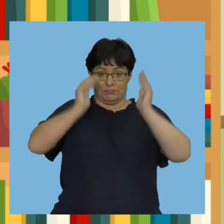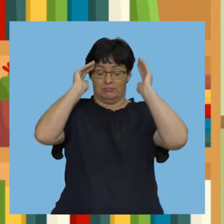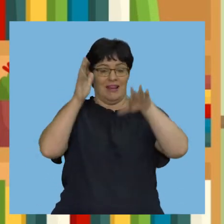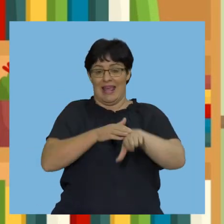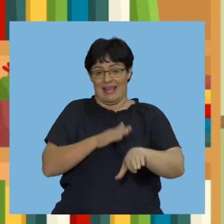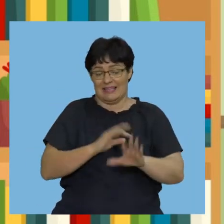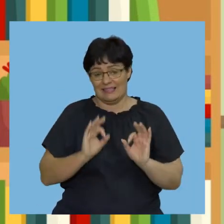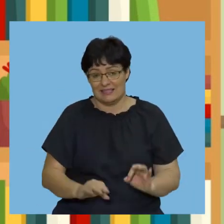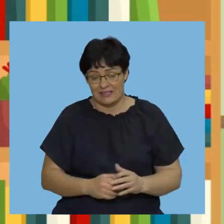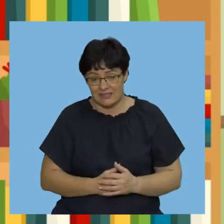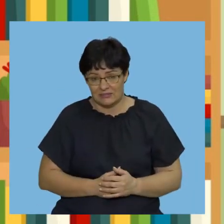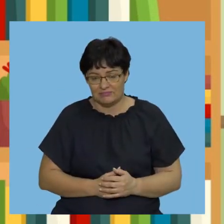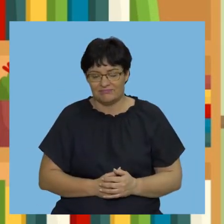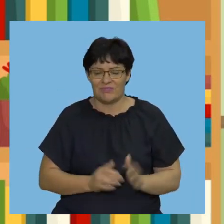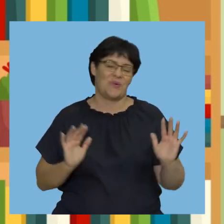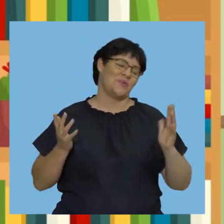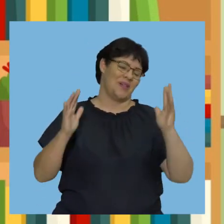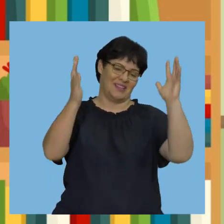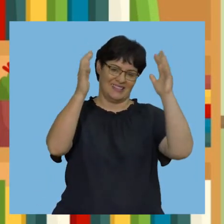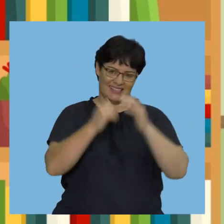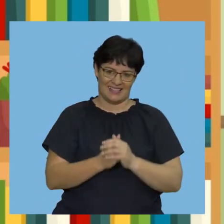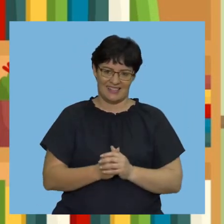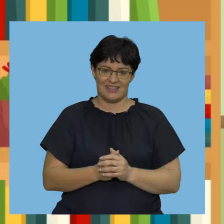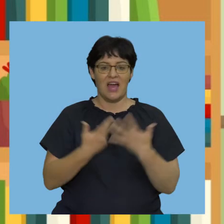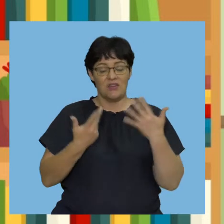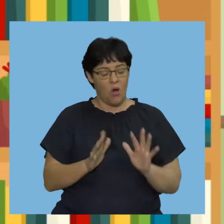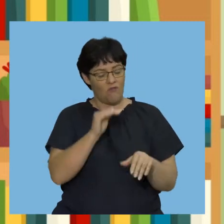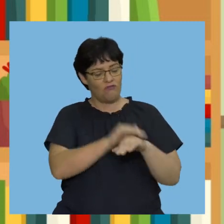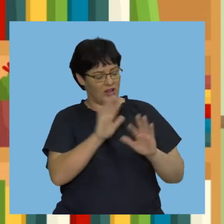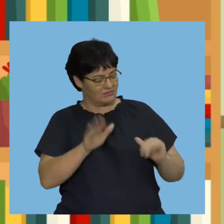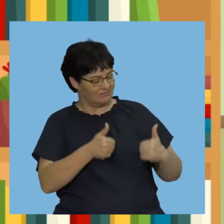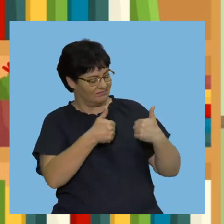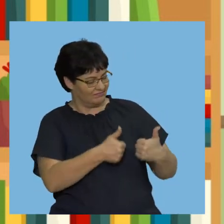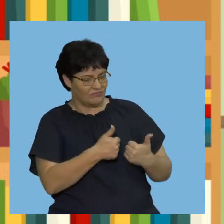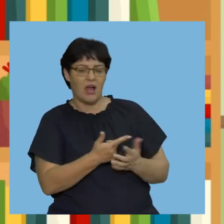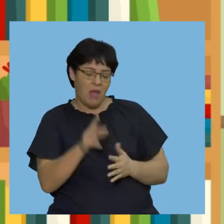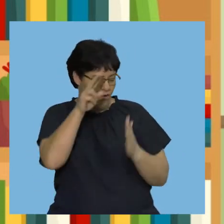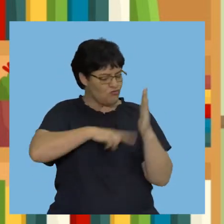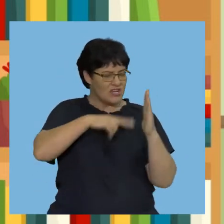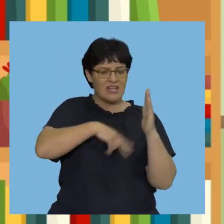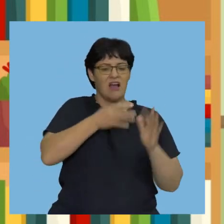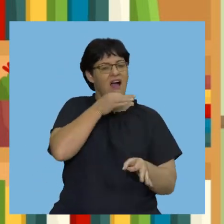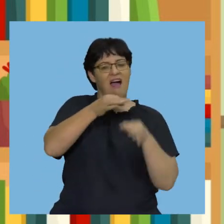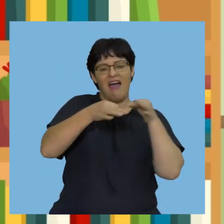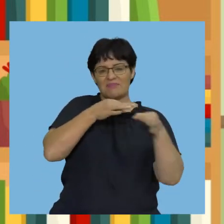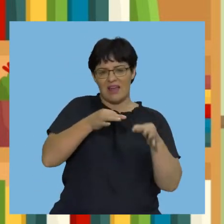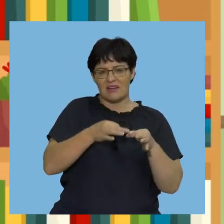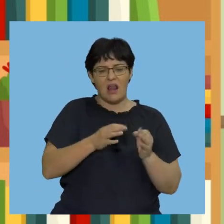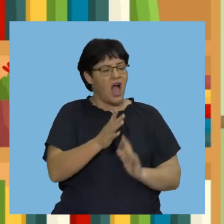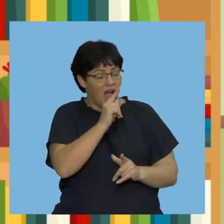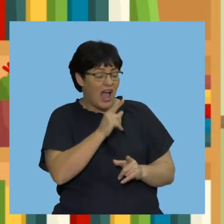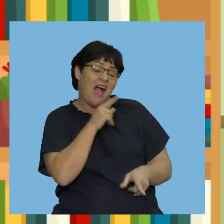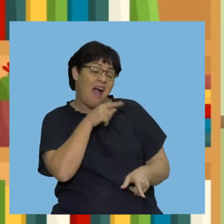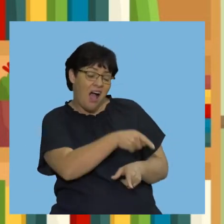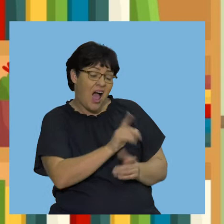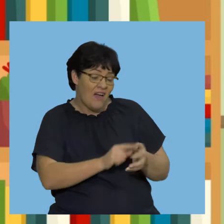late. Well done. Now sit with a friend and talk about what you read. Discuss how things could have been